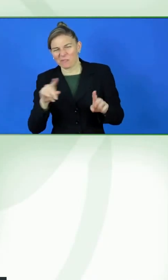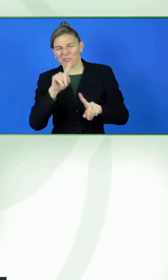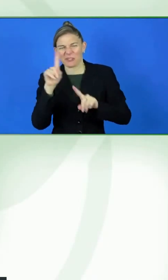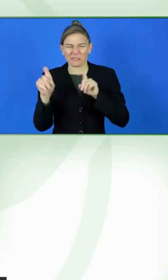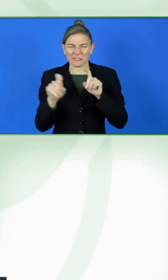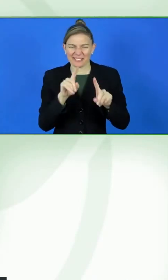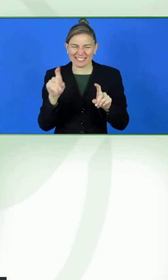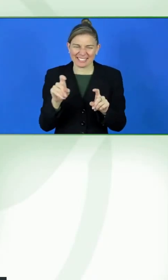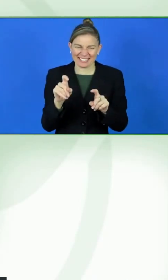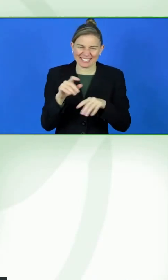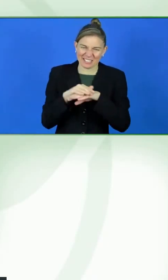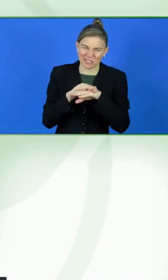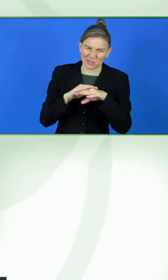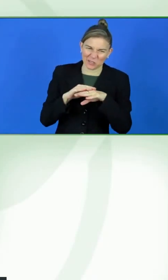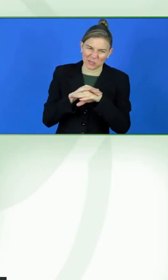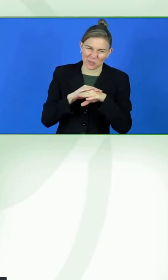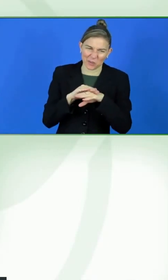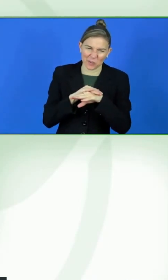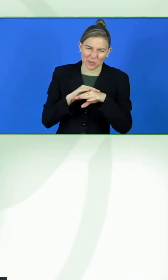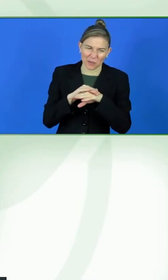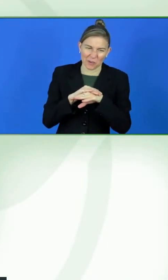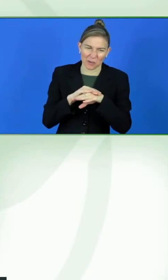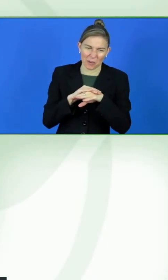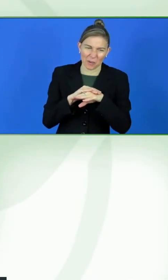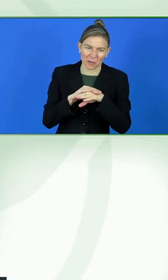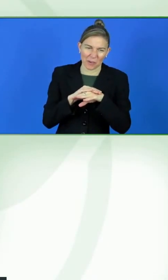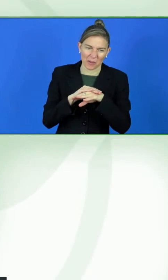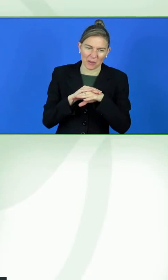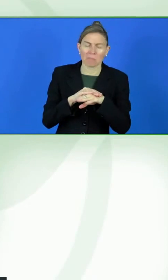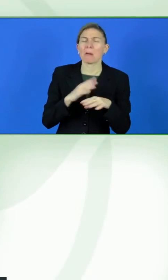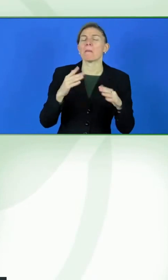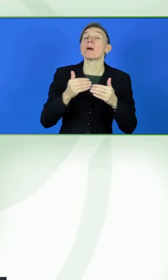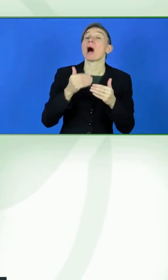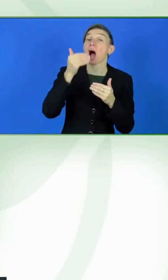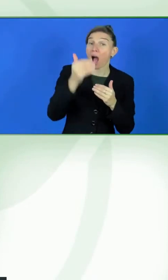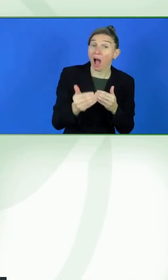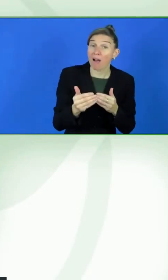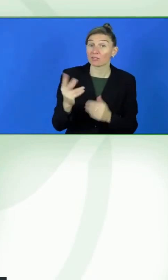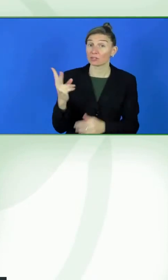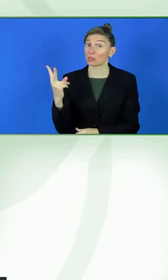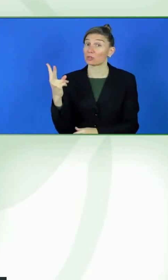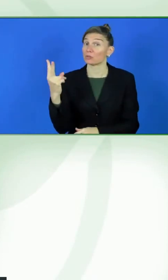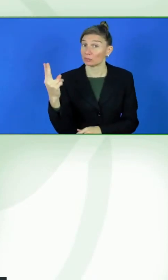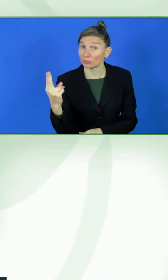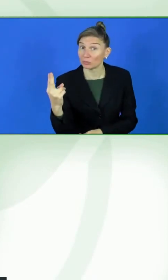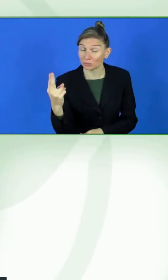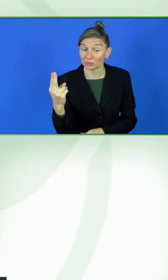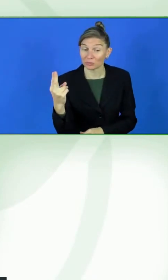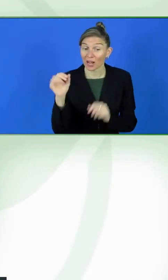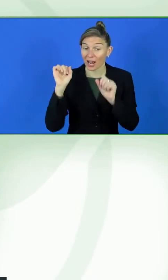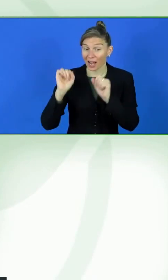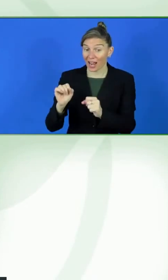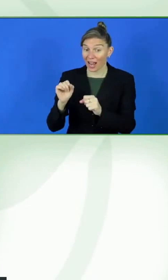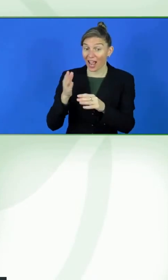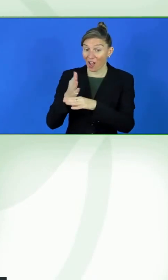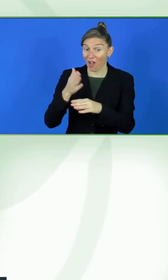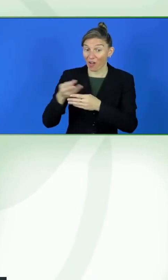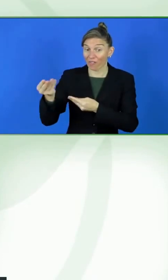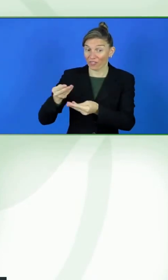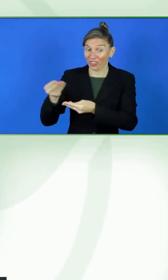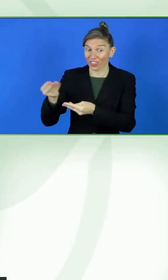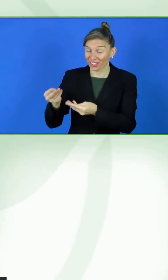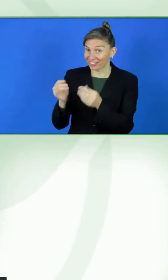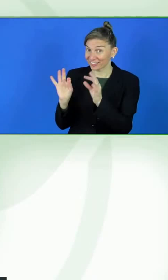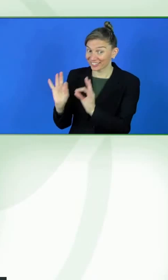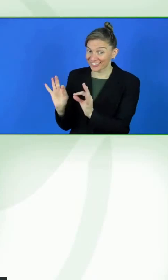please come together after the session and answer the rest, please. Sure. Okay? If